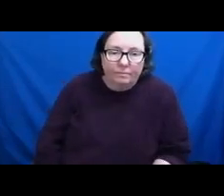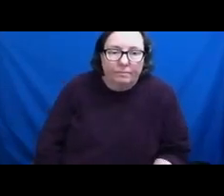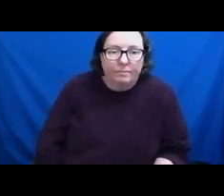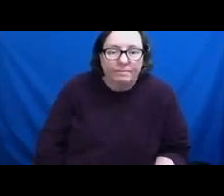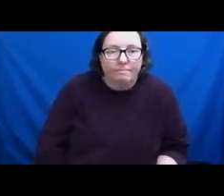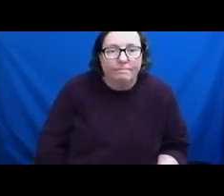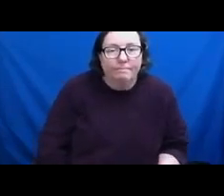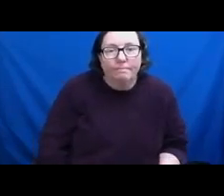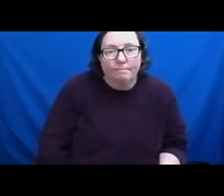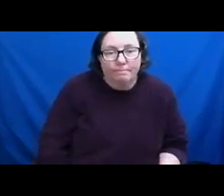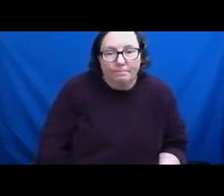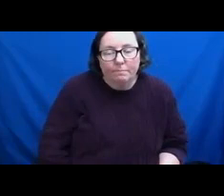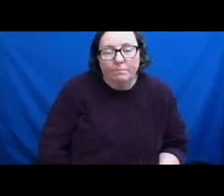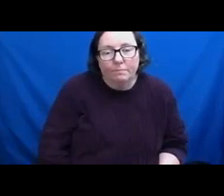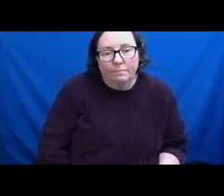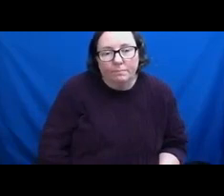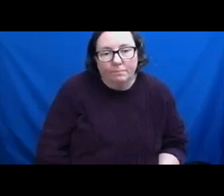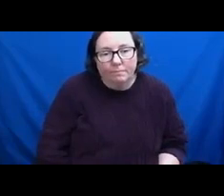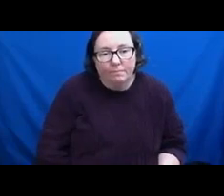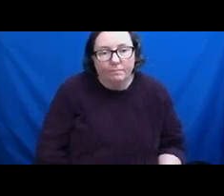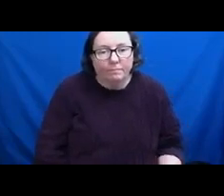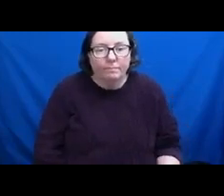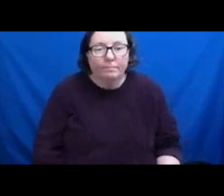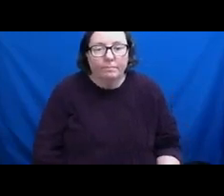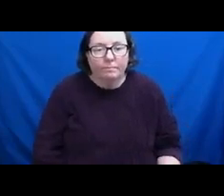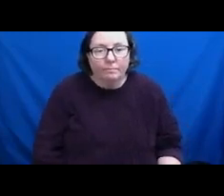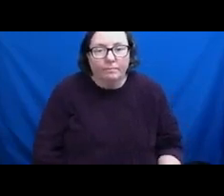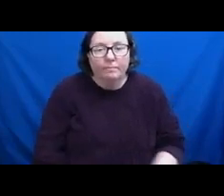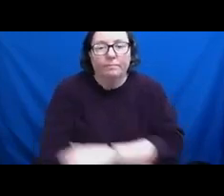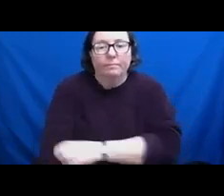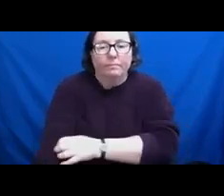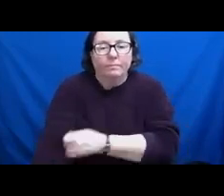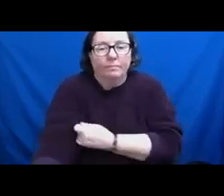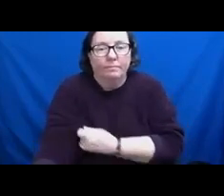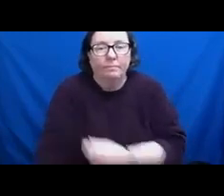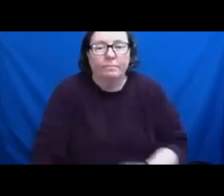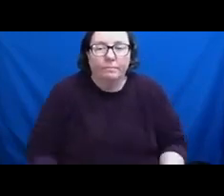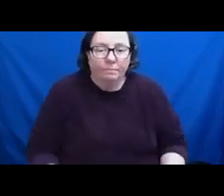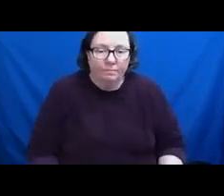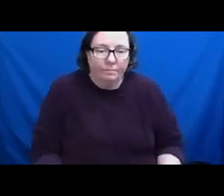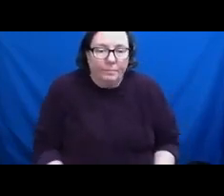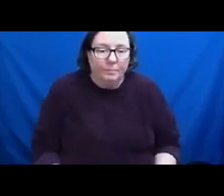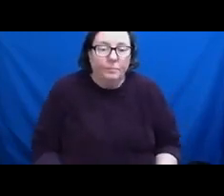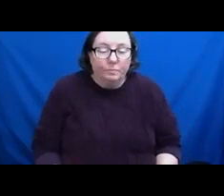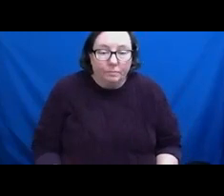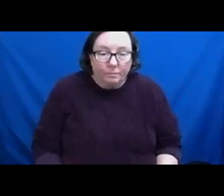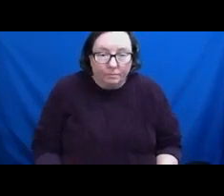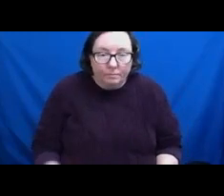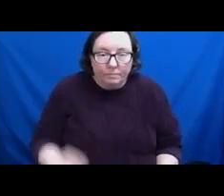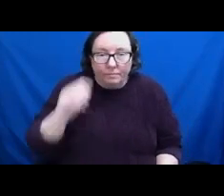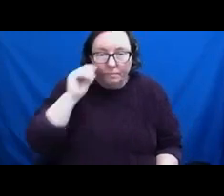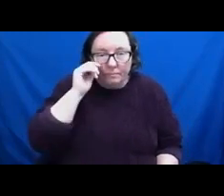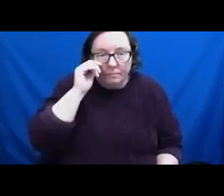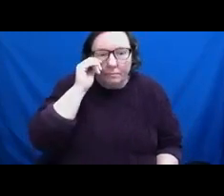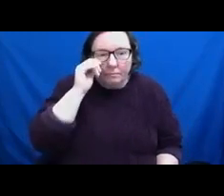tardes, damas y caballeros. Mi nombre es Randolph Dominguez. Voy a ser su intérprete simultáneo. Para acceder